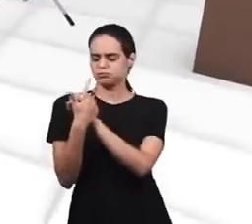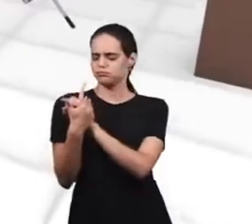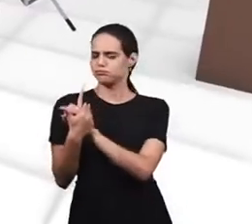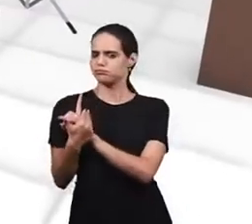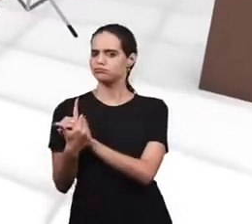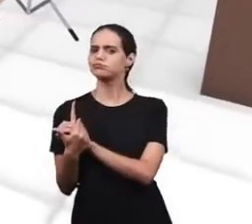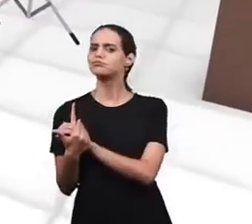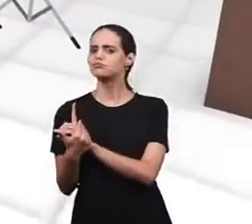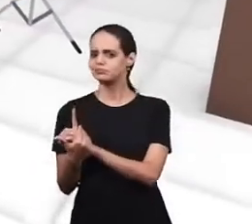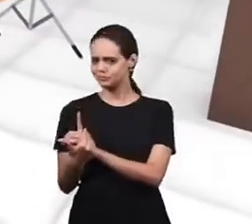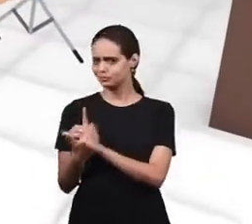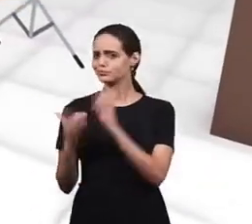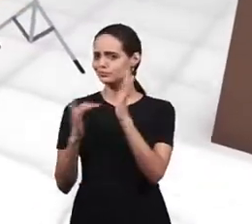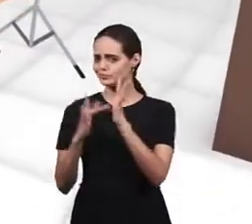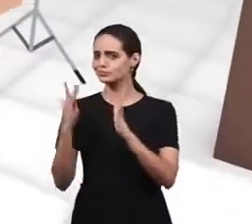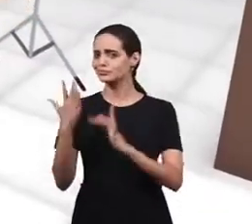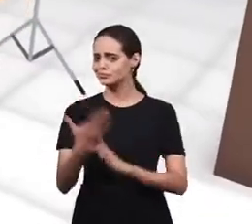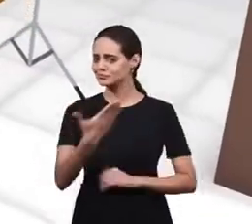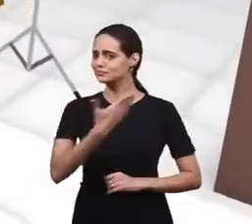Jesus is our great friend.